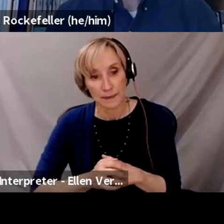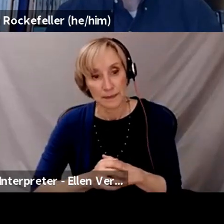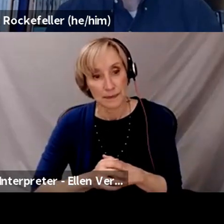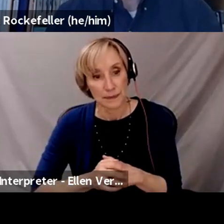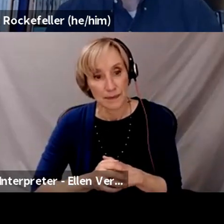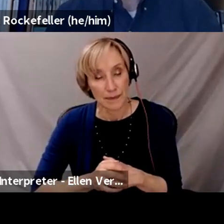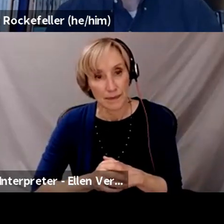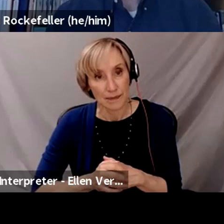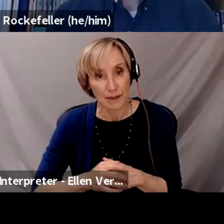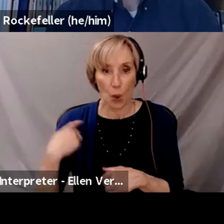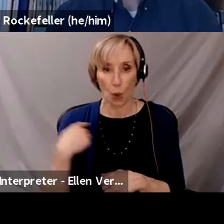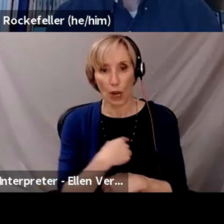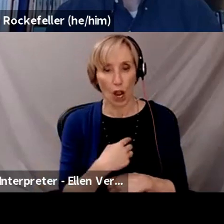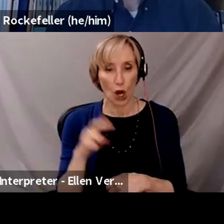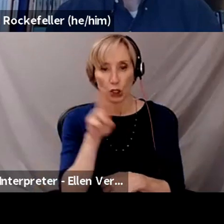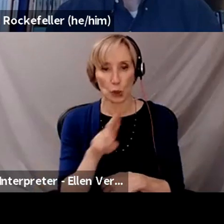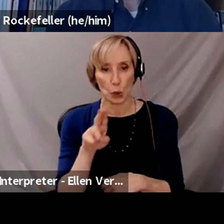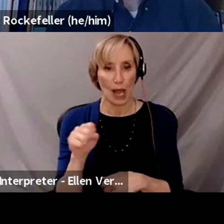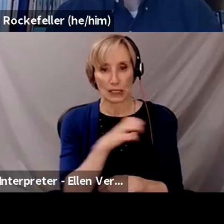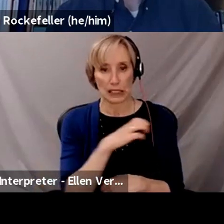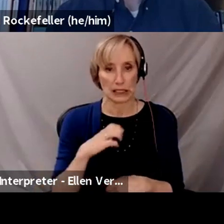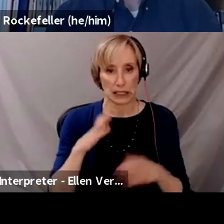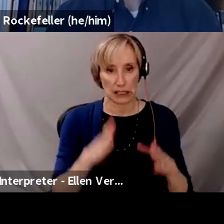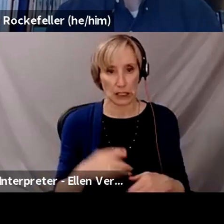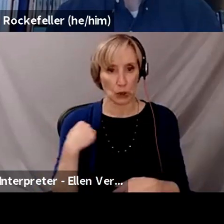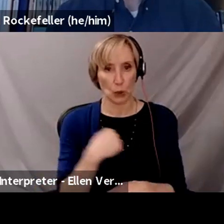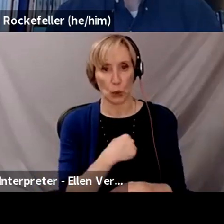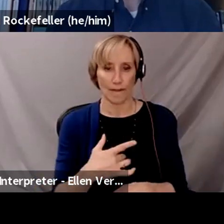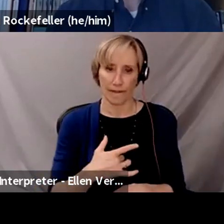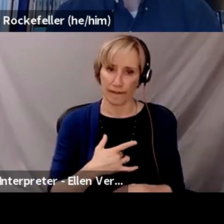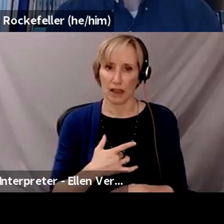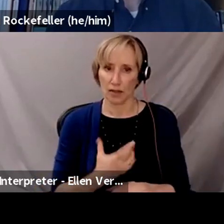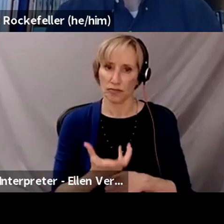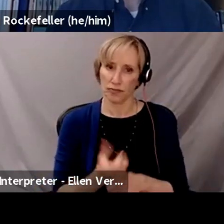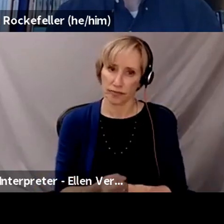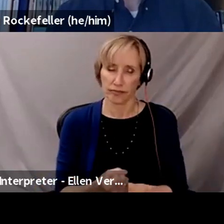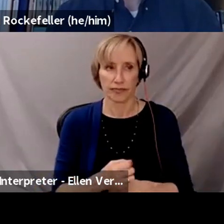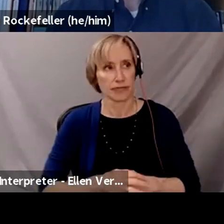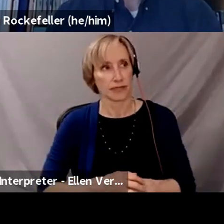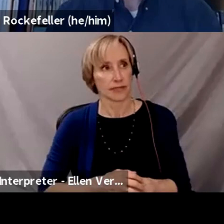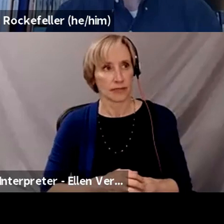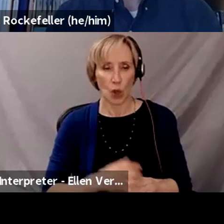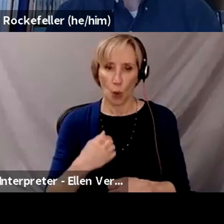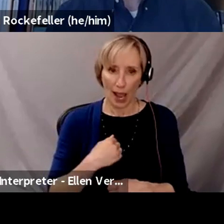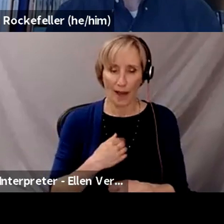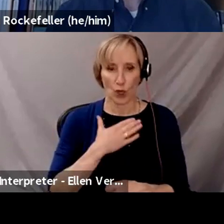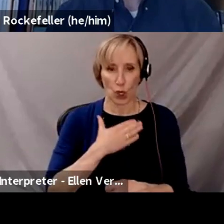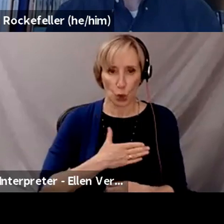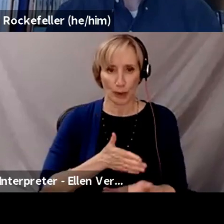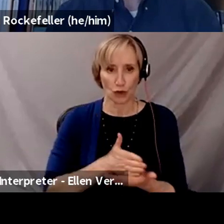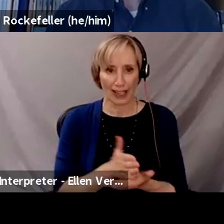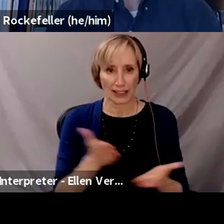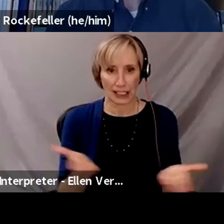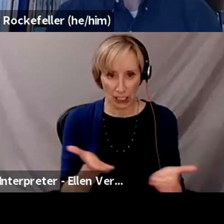because we're United States citizens, we have this idea that, oh, okay, because there's a certain degree of rights that are attained here,